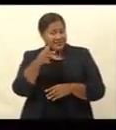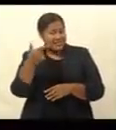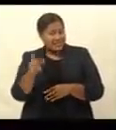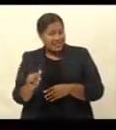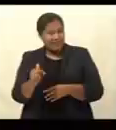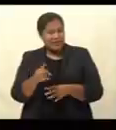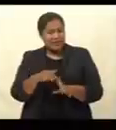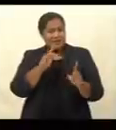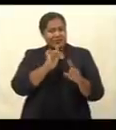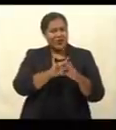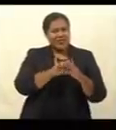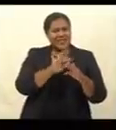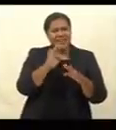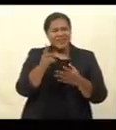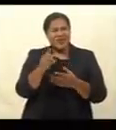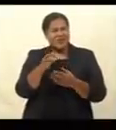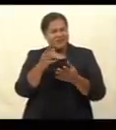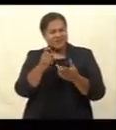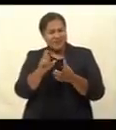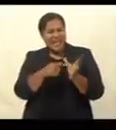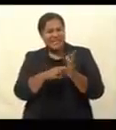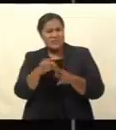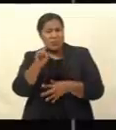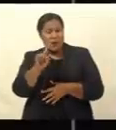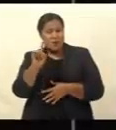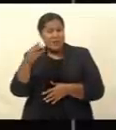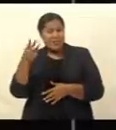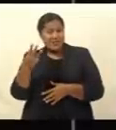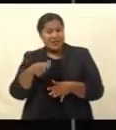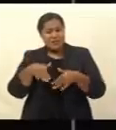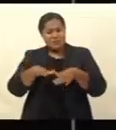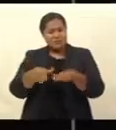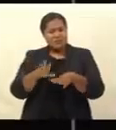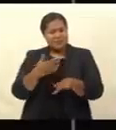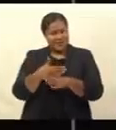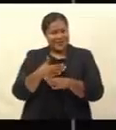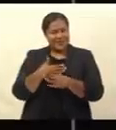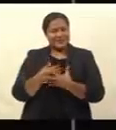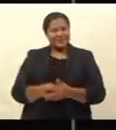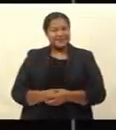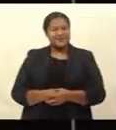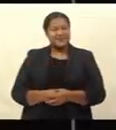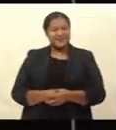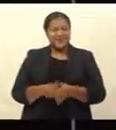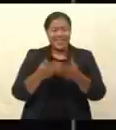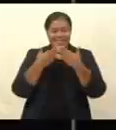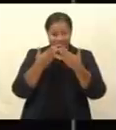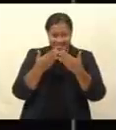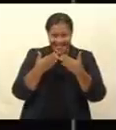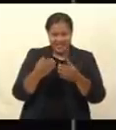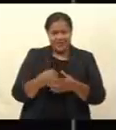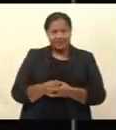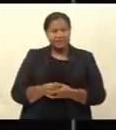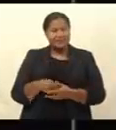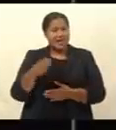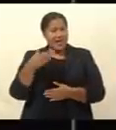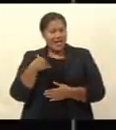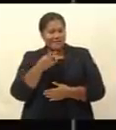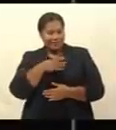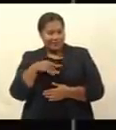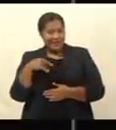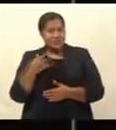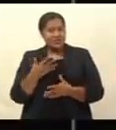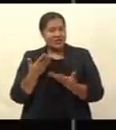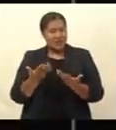case 113. Case 113 was the garment factory worker. Thank you, Kritika. The Health Ministry has